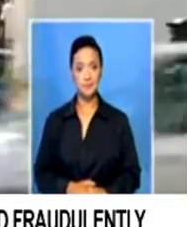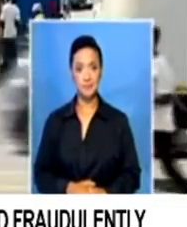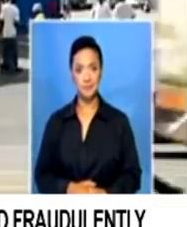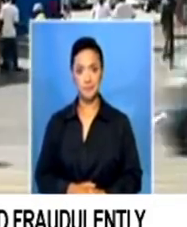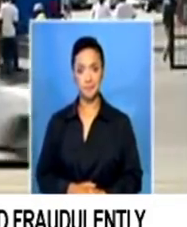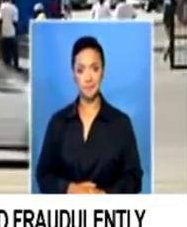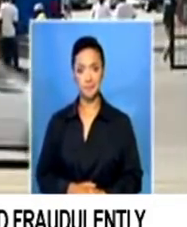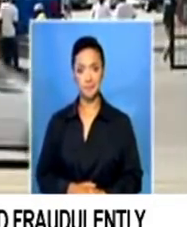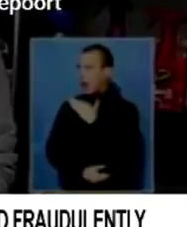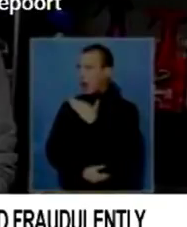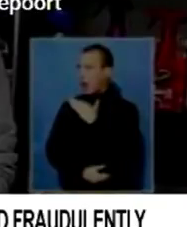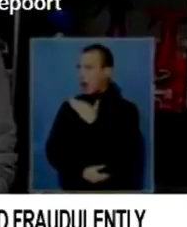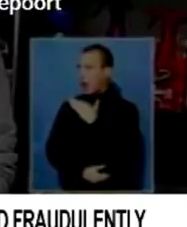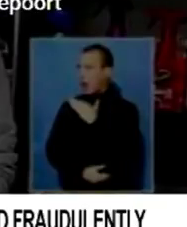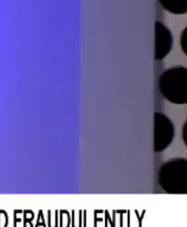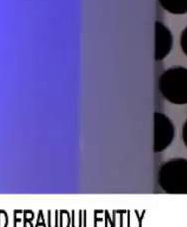in Johannesburg.